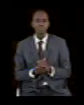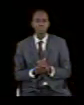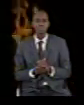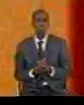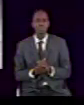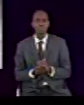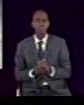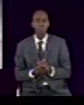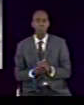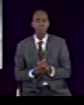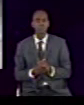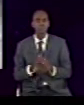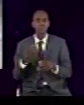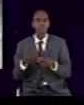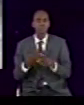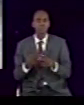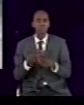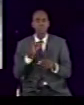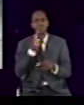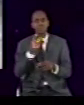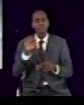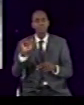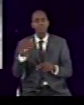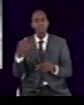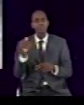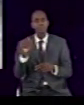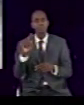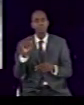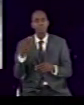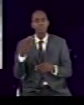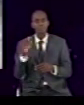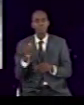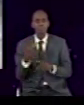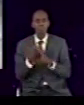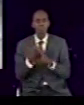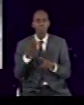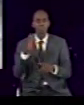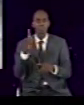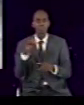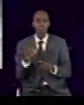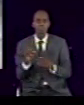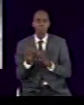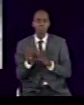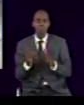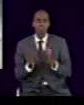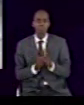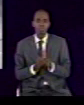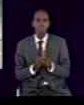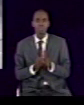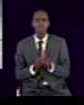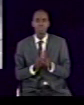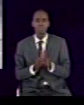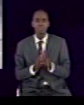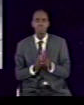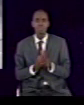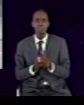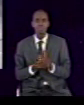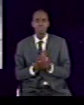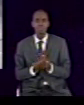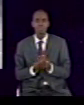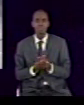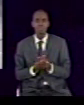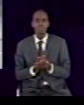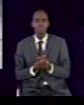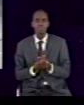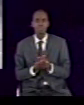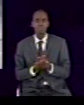My name is Agatha Iro Flip from Edo State, Esan Region, Ekpuma, Edo State.